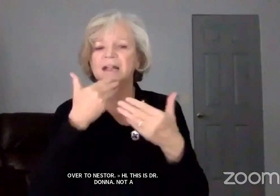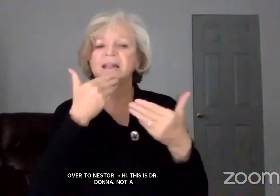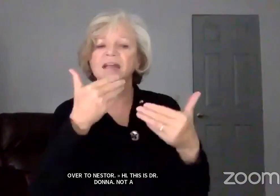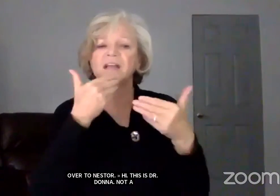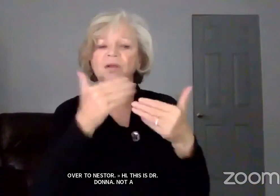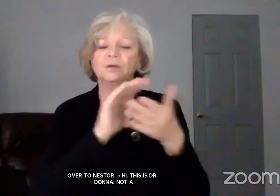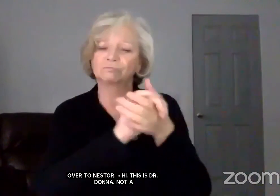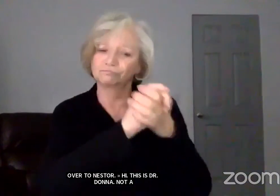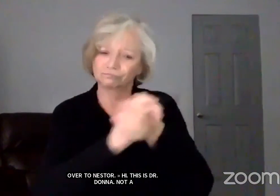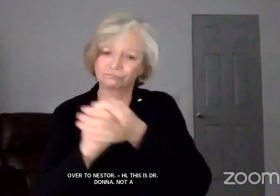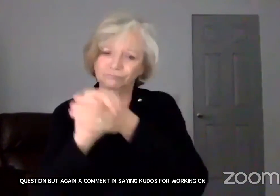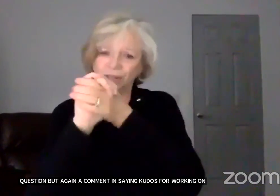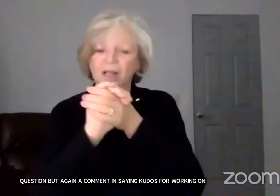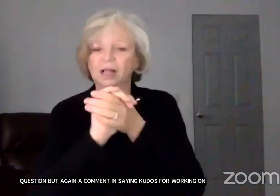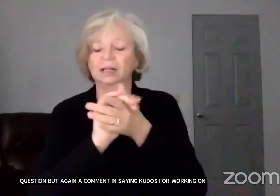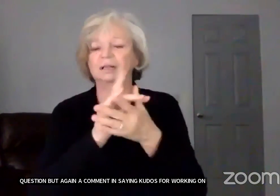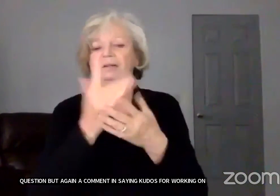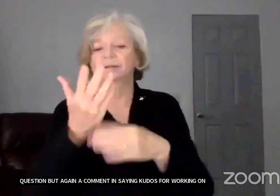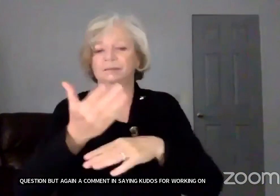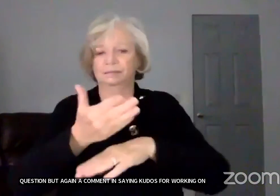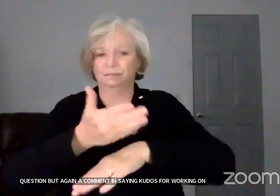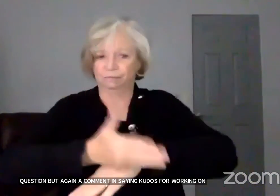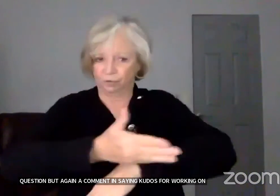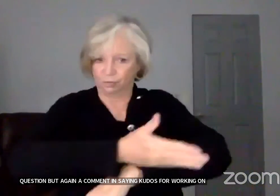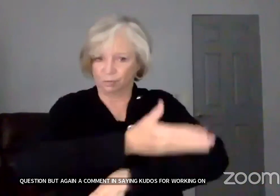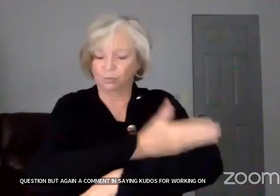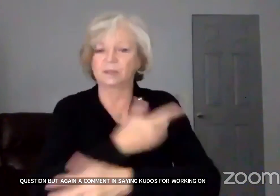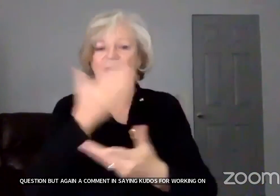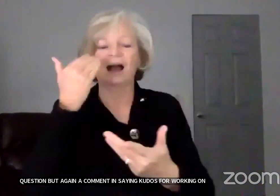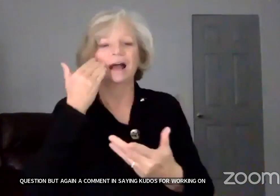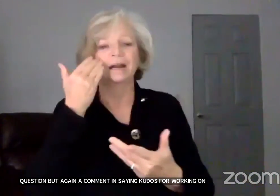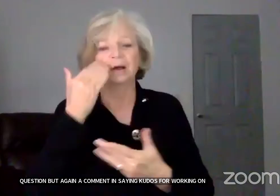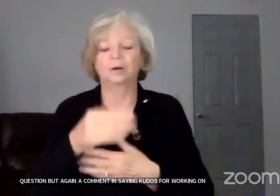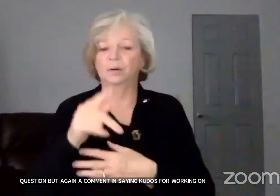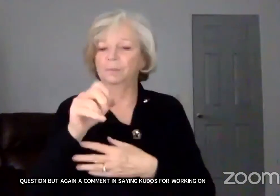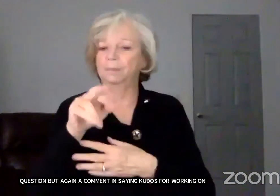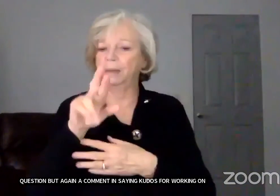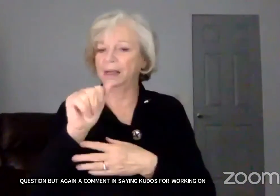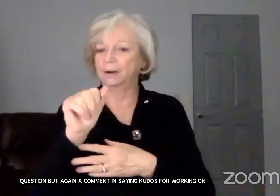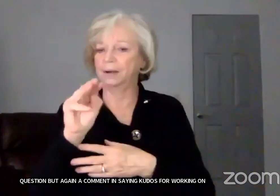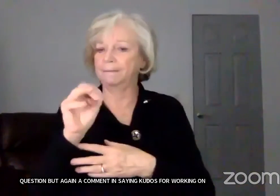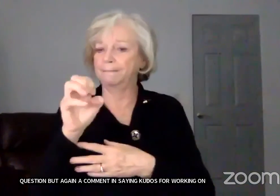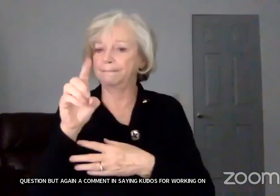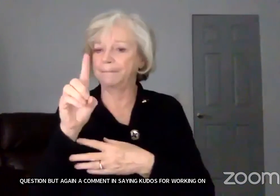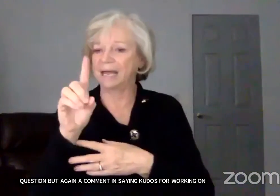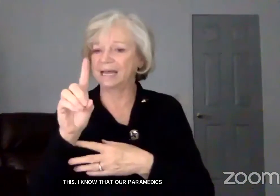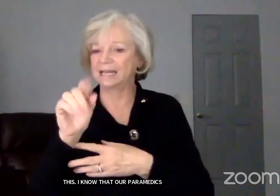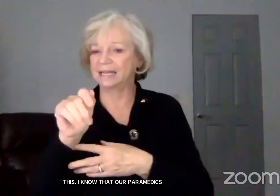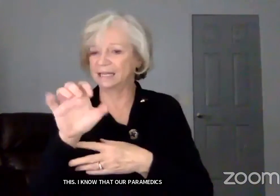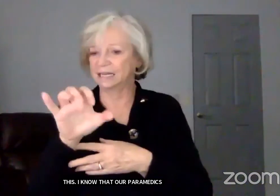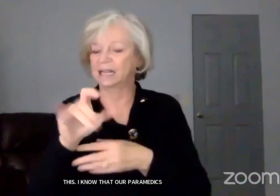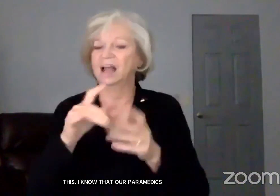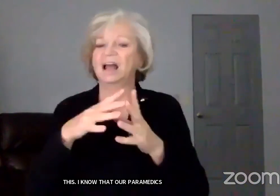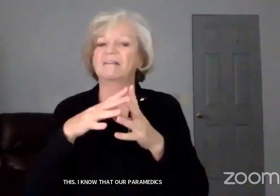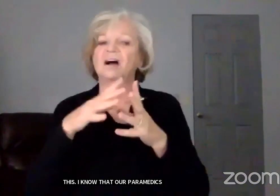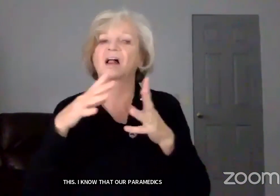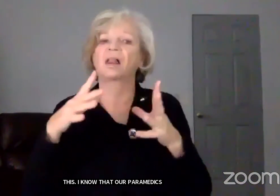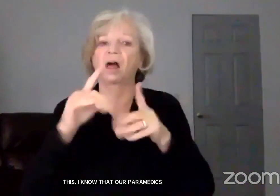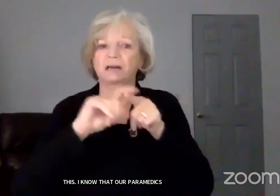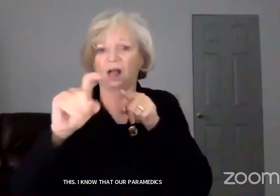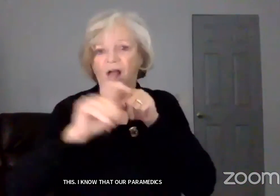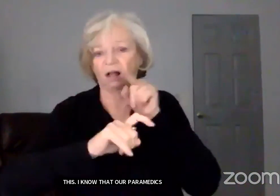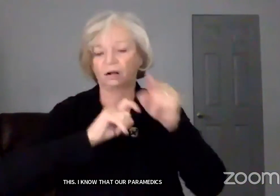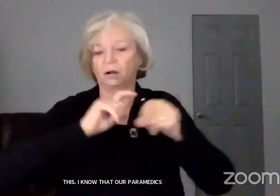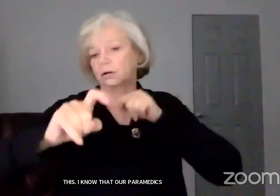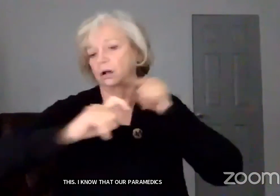that our paramedics have a lot of calls that are non-emergent, but I would just want to make sure that